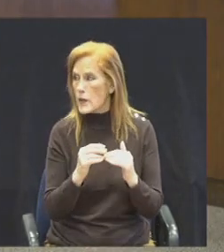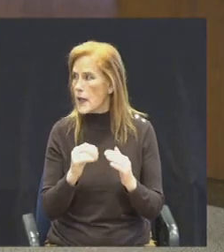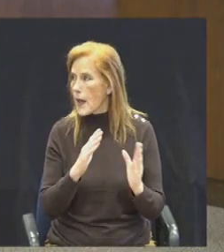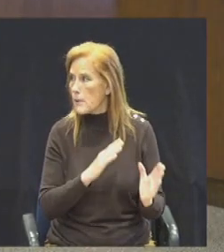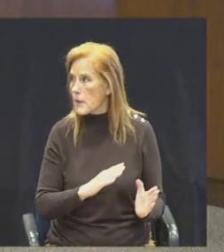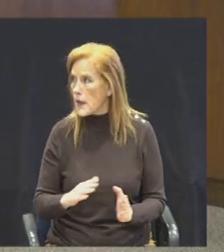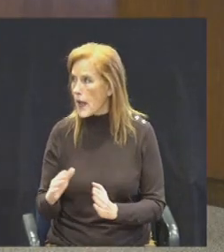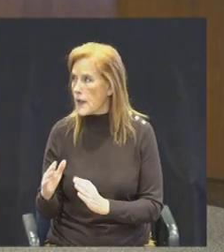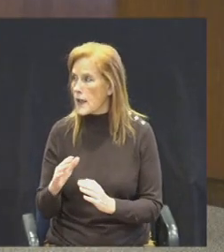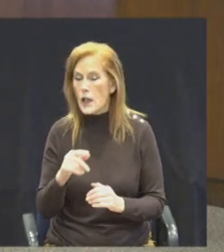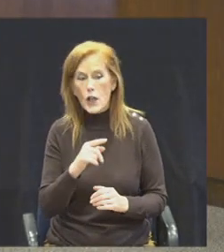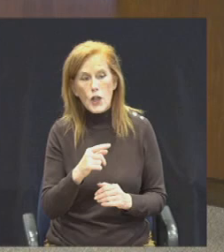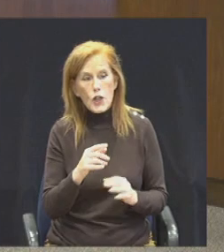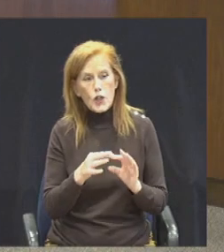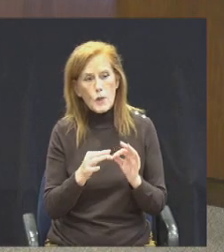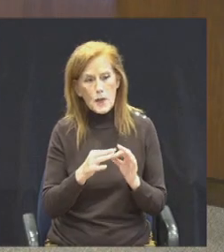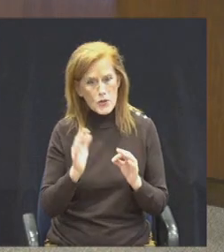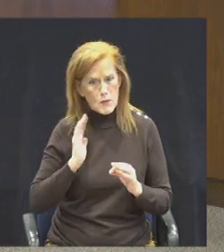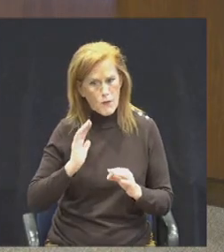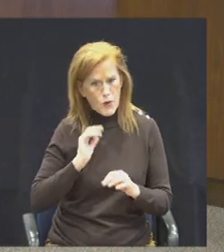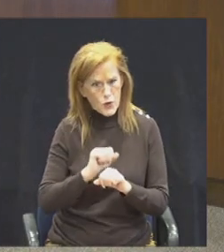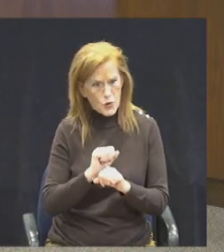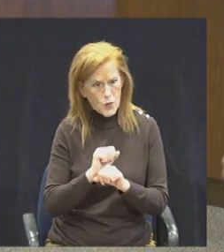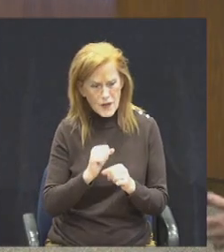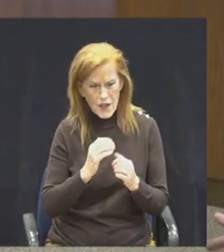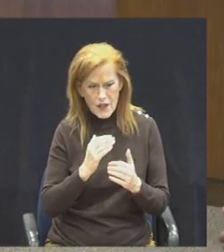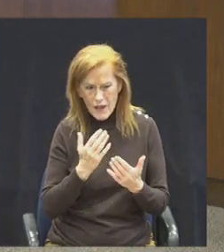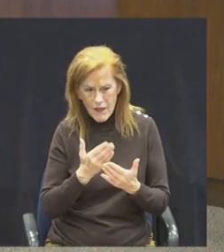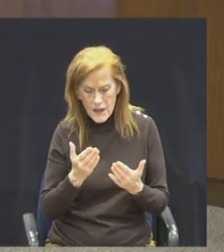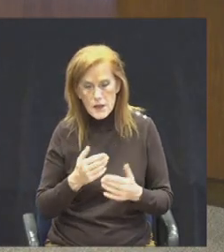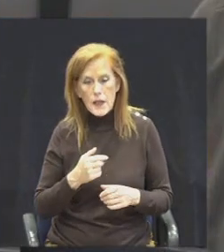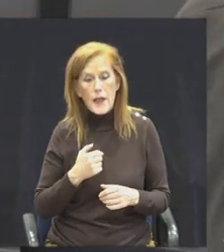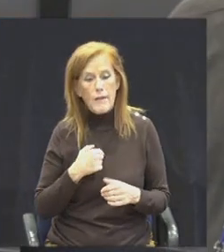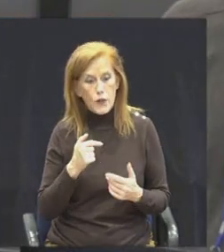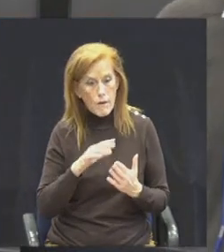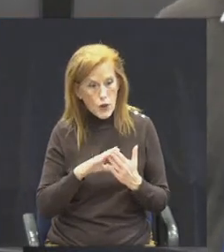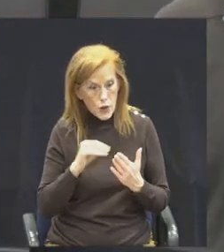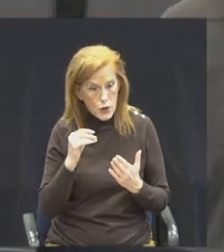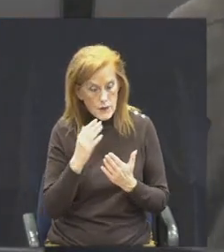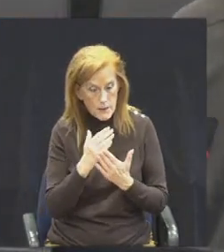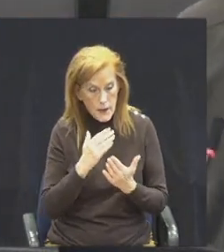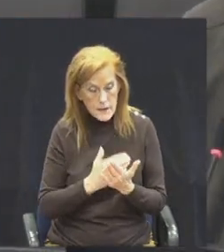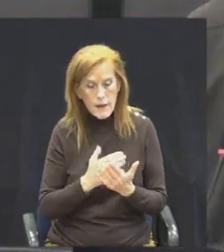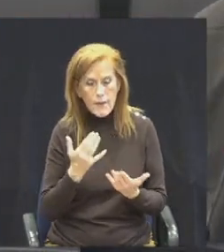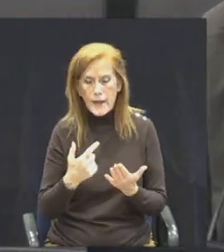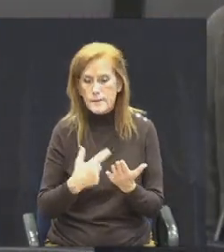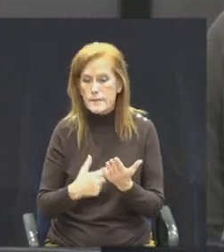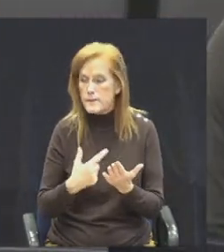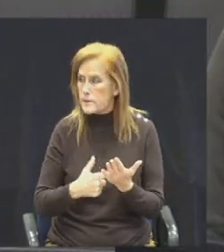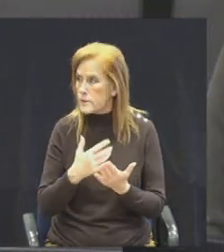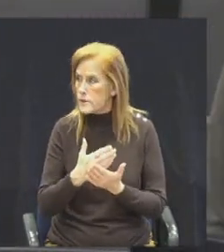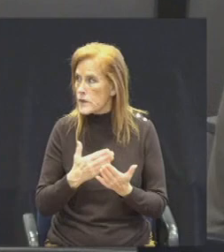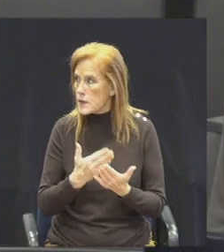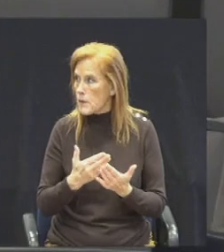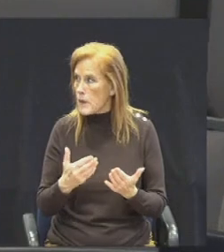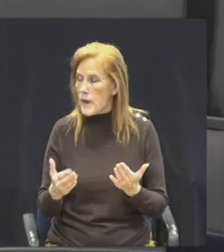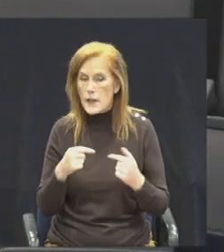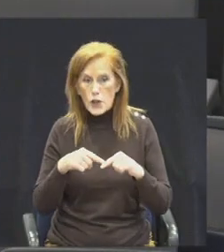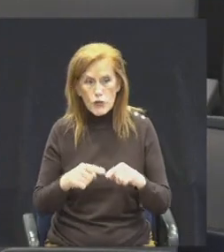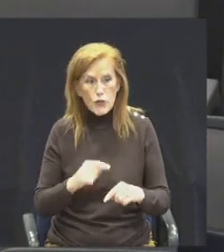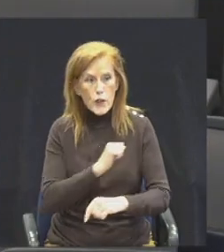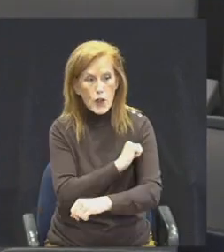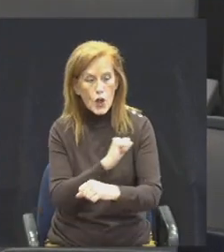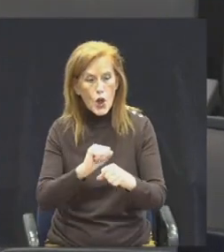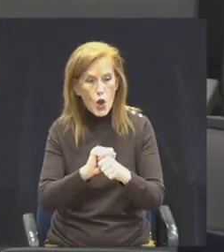were mentioning work that you've done in the past. So if there is like lessons learned, like there was the discussion of some of the things that fell through during